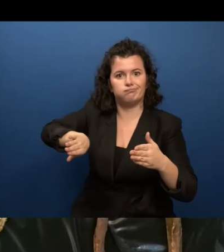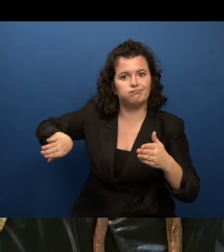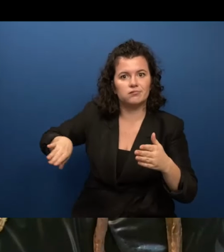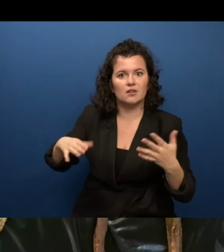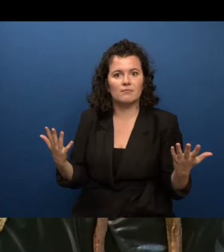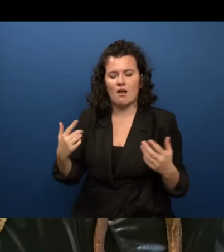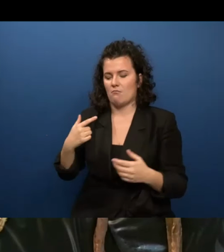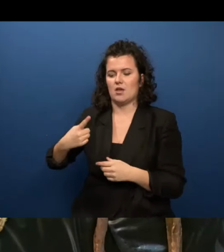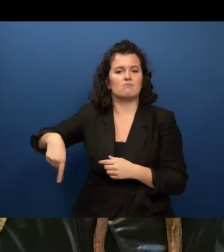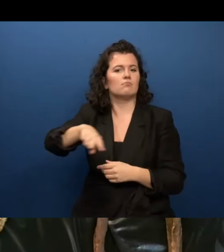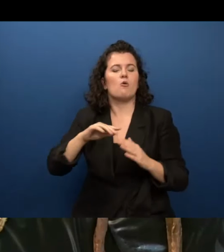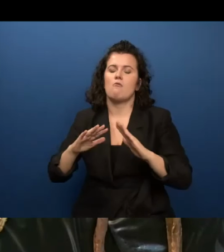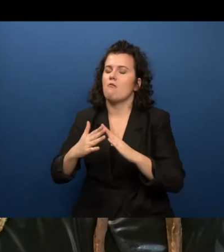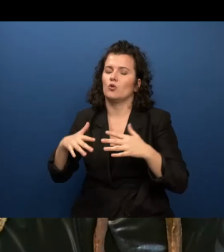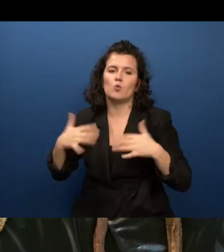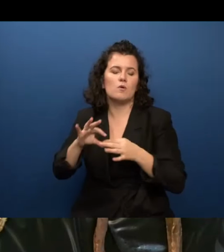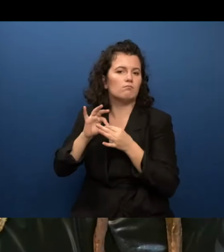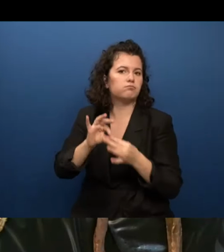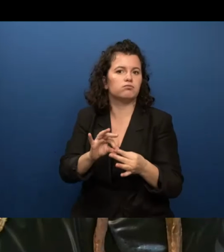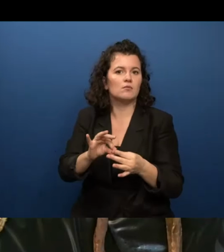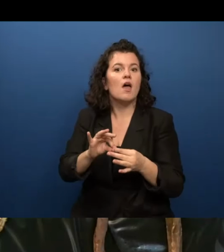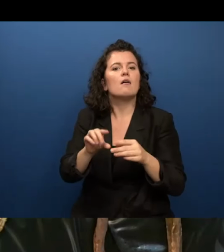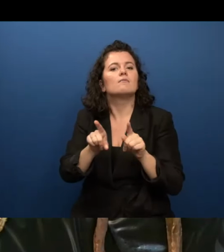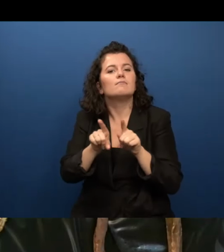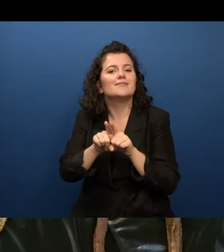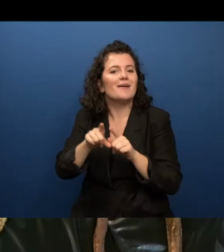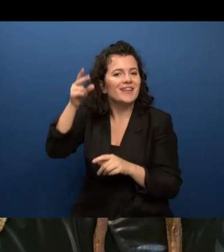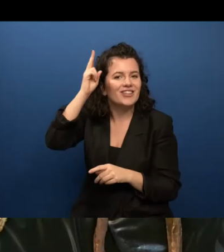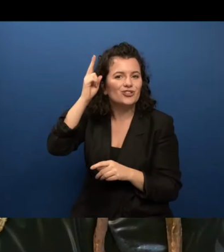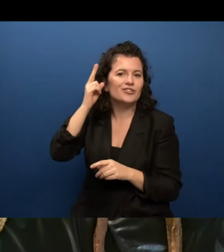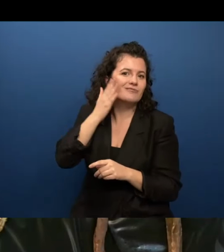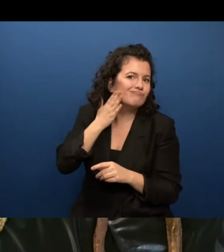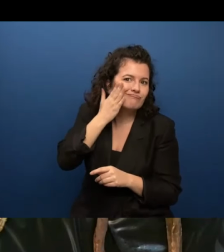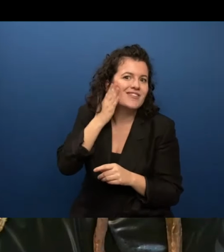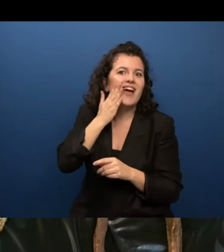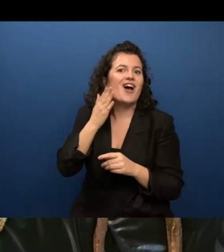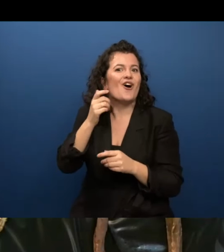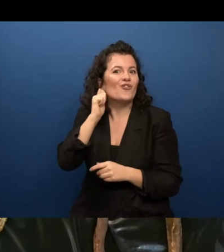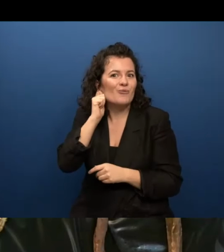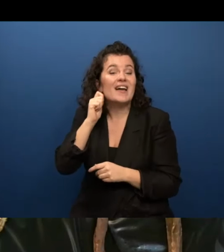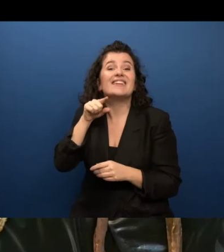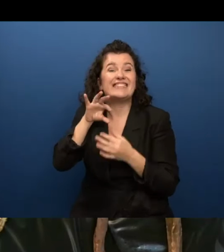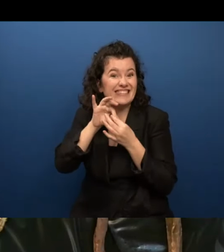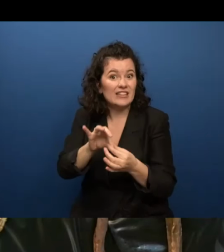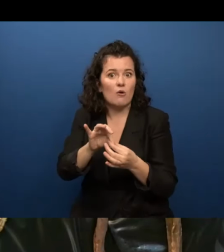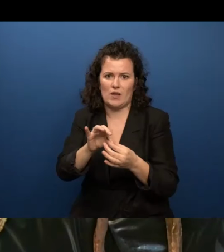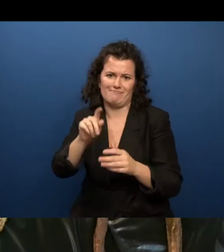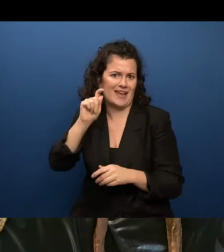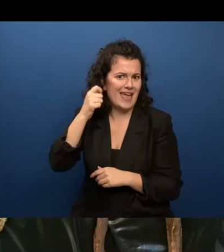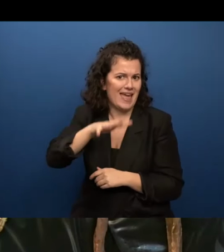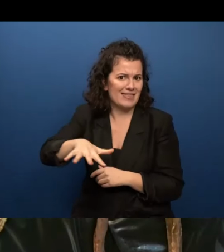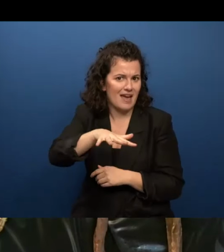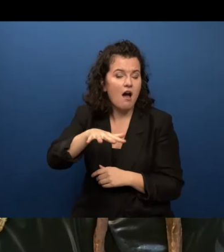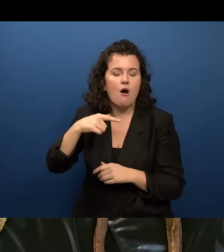community-based organization called Eldoret Indigenous Women Empowerment Network. This is a community-based organization registered in Kenya with the office in